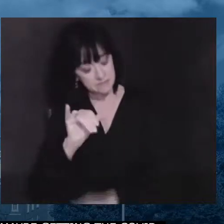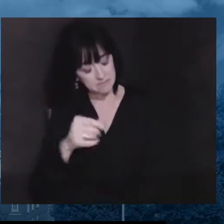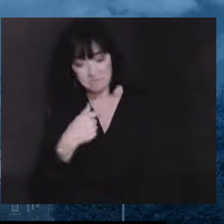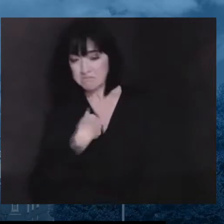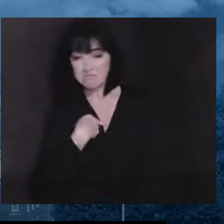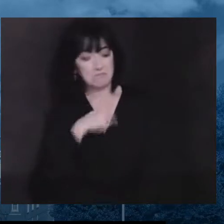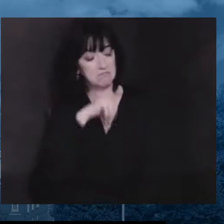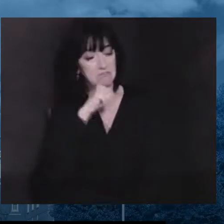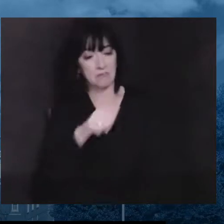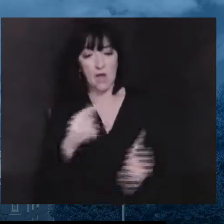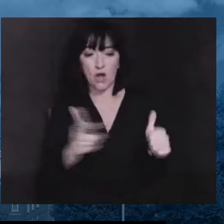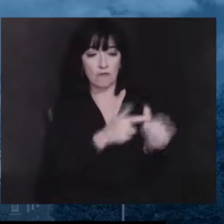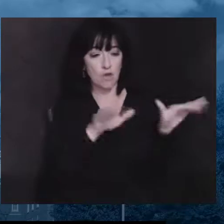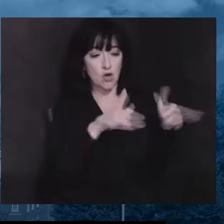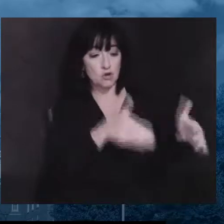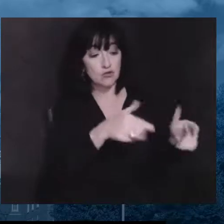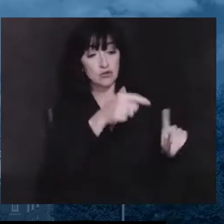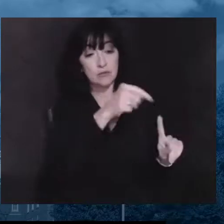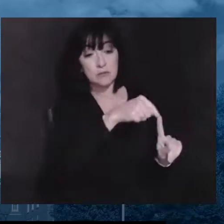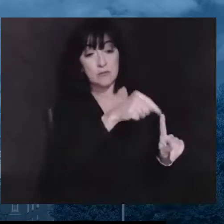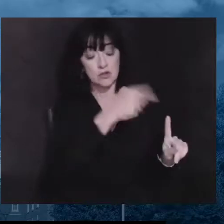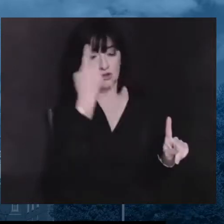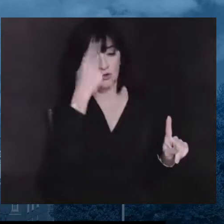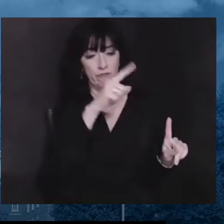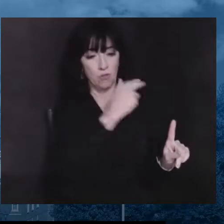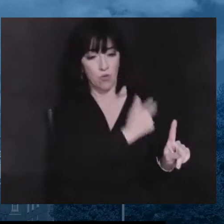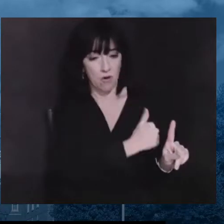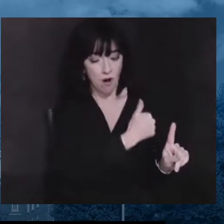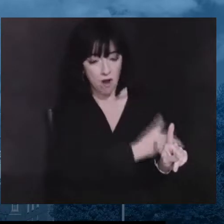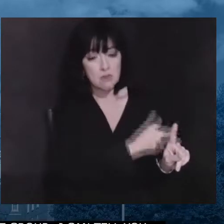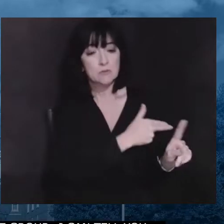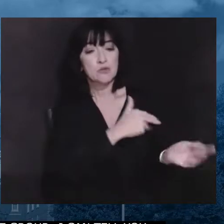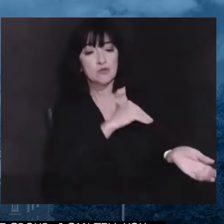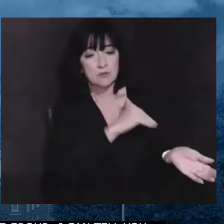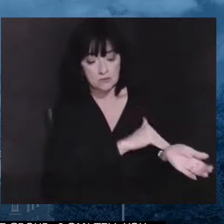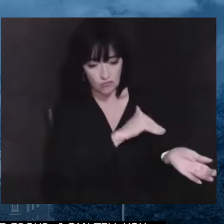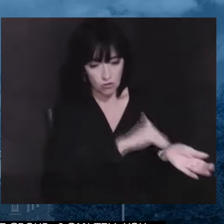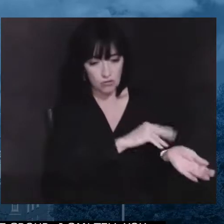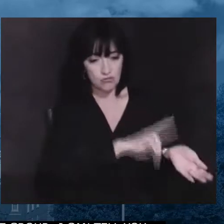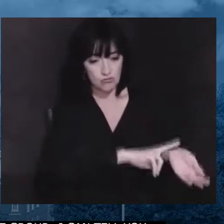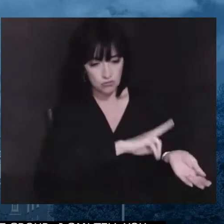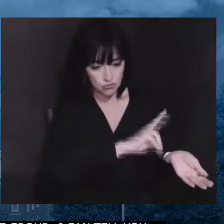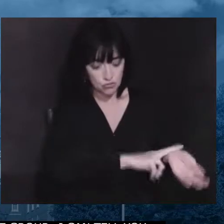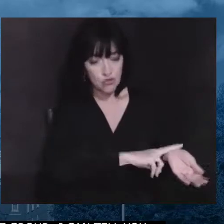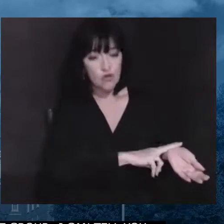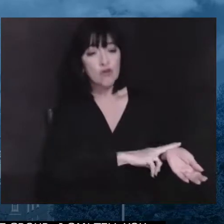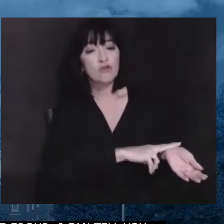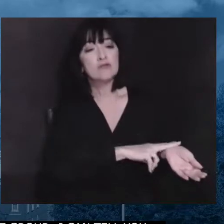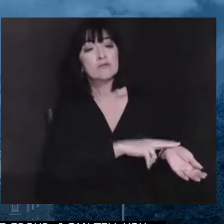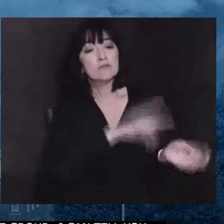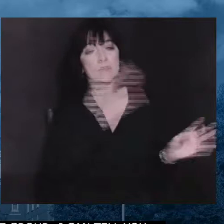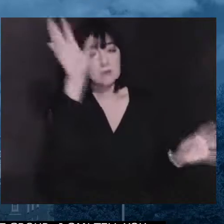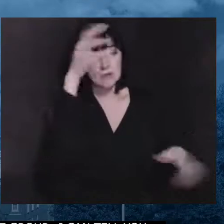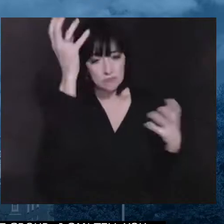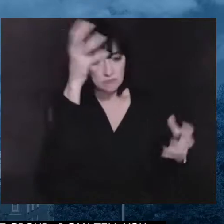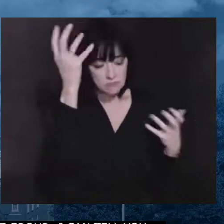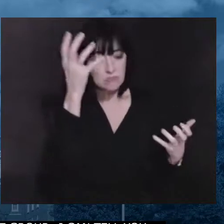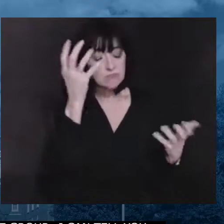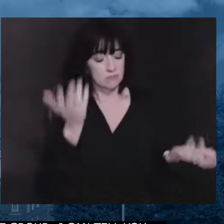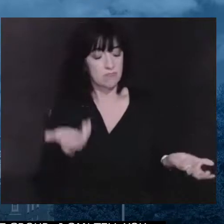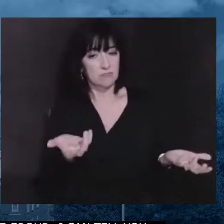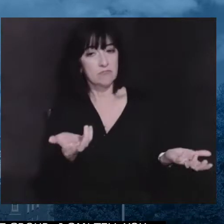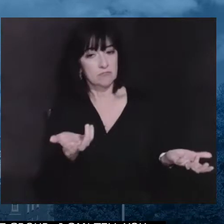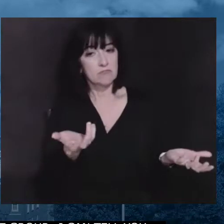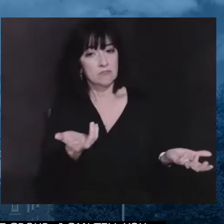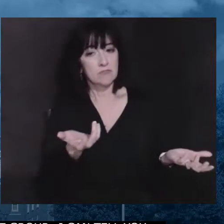that. I would take, this is one of those matters similar to when we talked about elections,